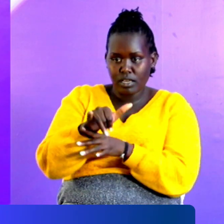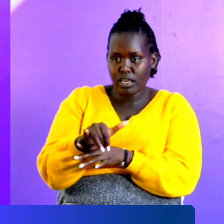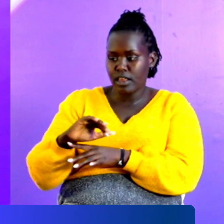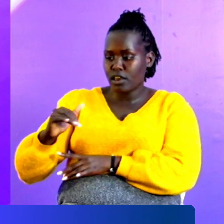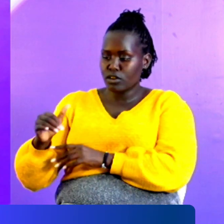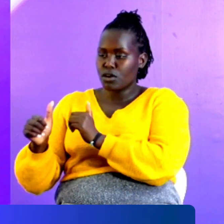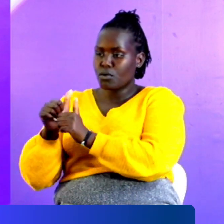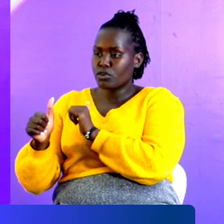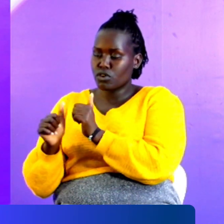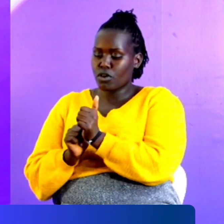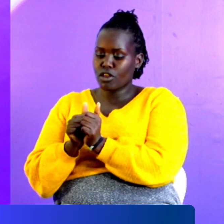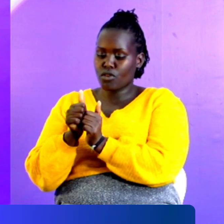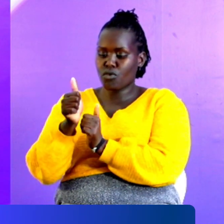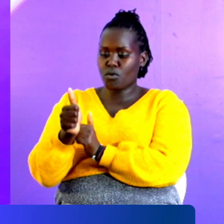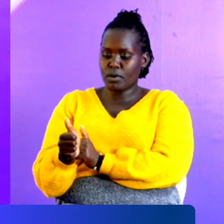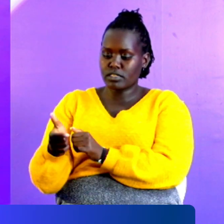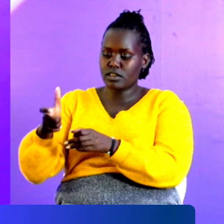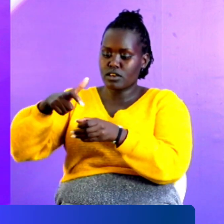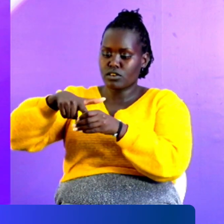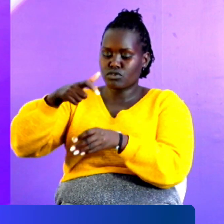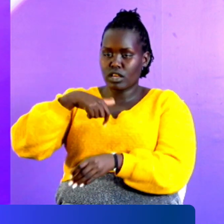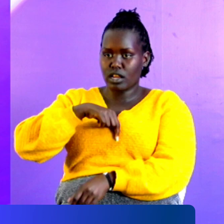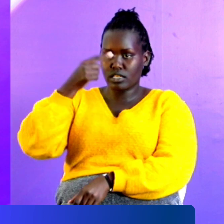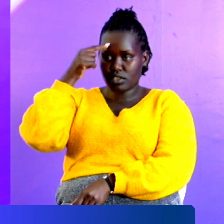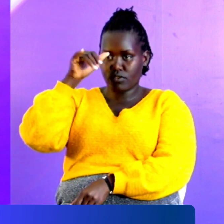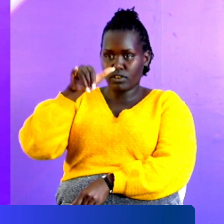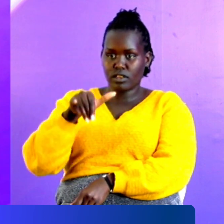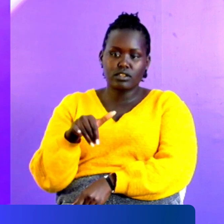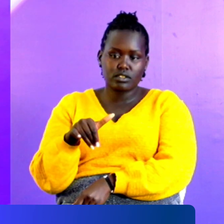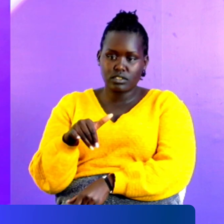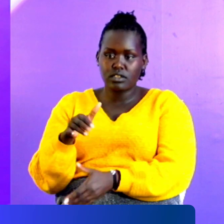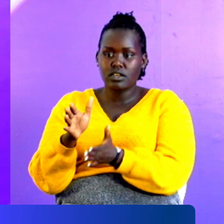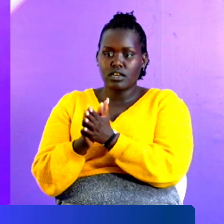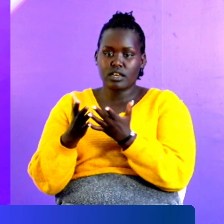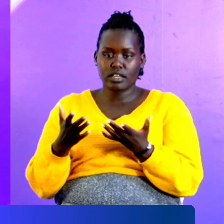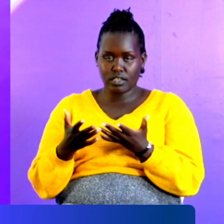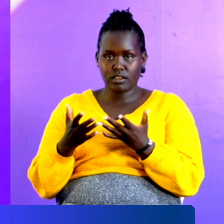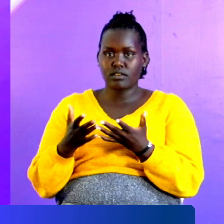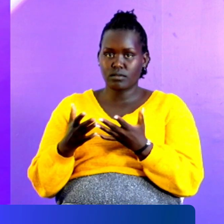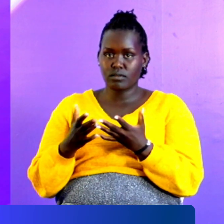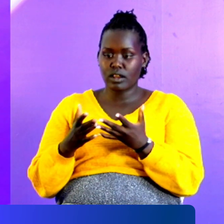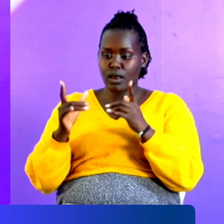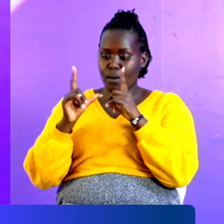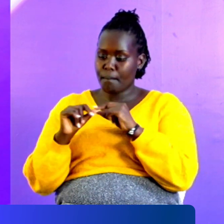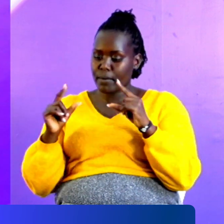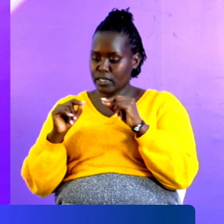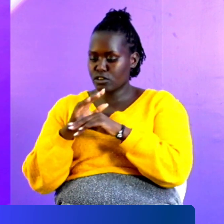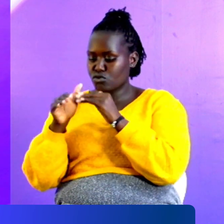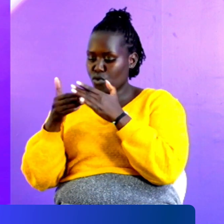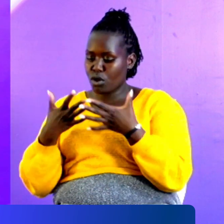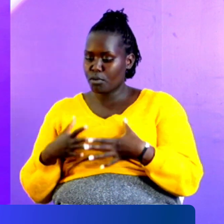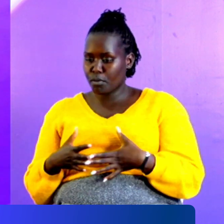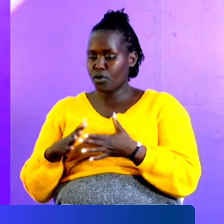constituencies and wards that we are going to pass through, Yeah. join us for that and cascade that message down to everyone else.